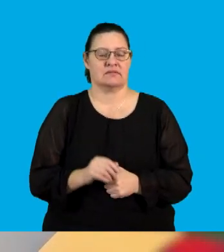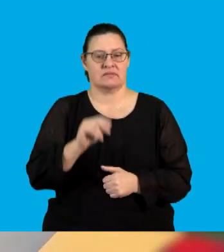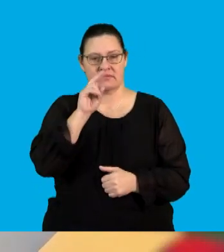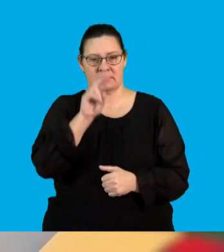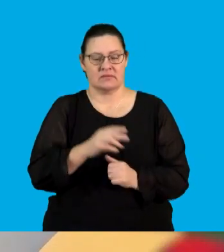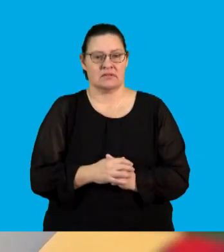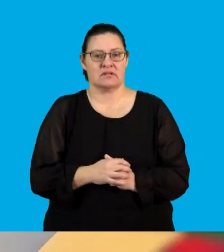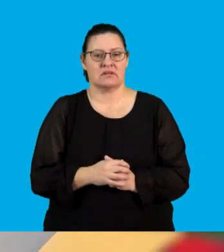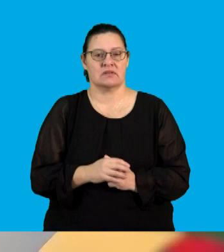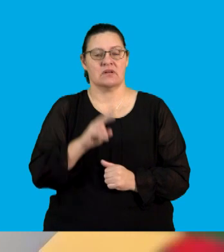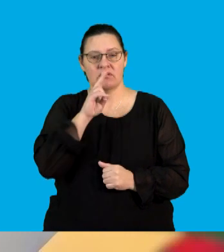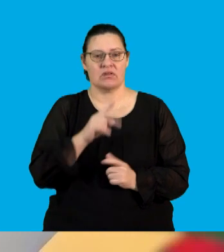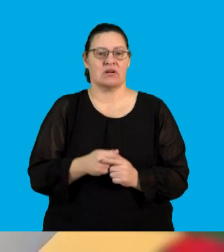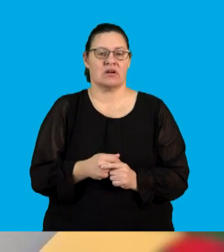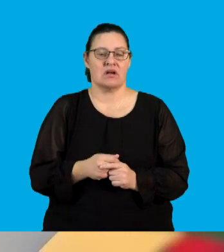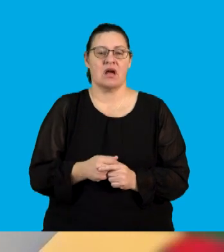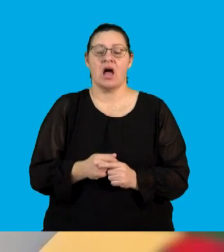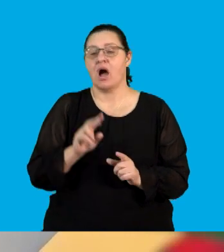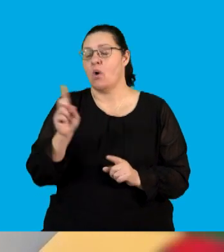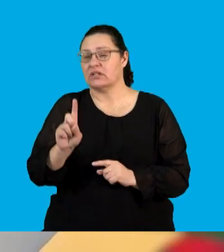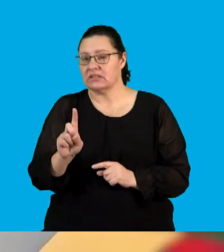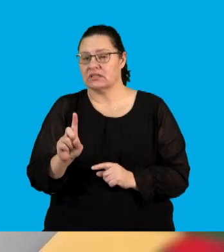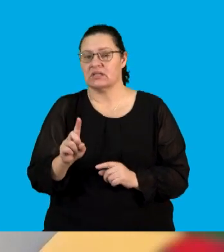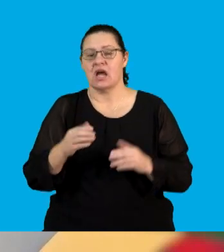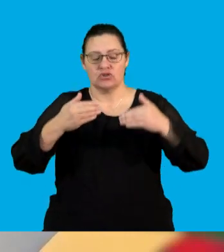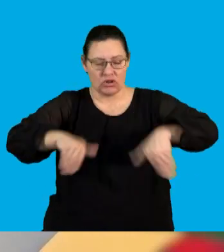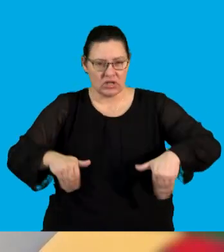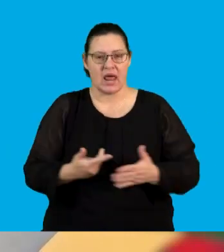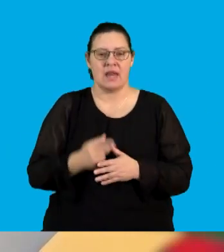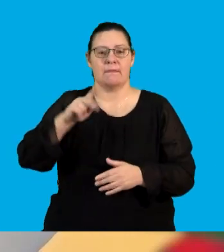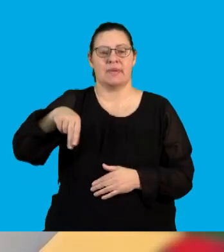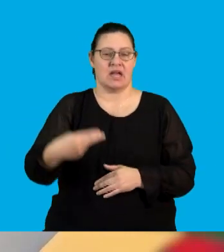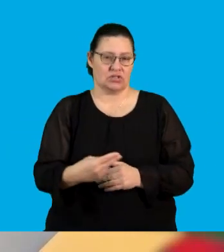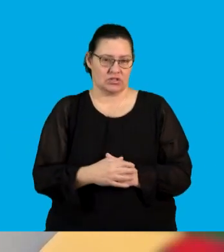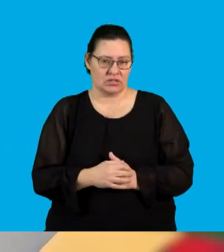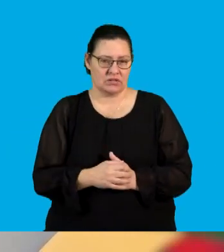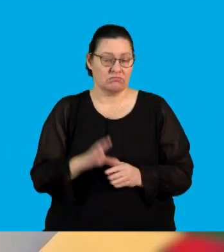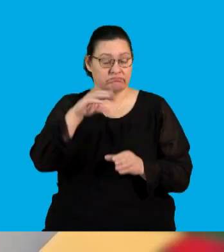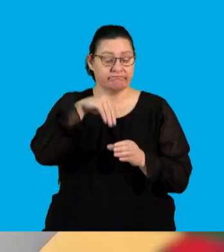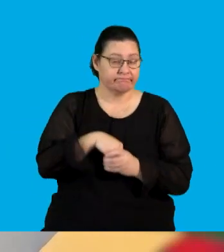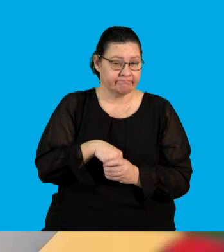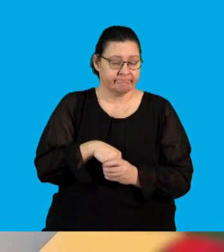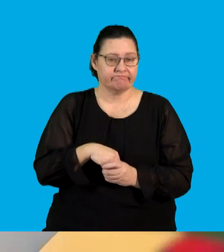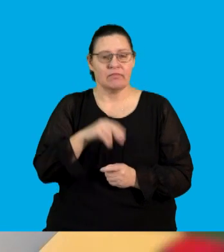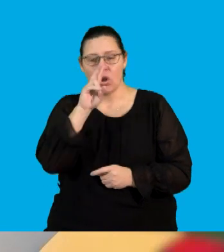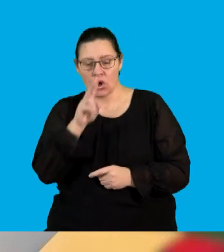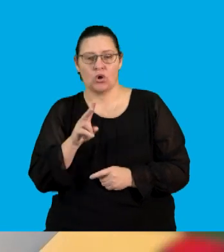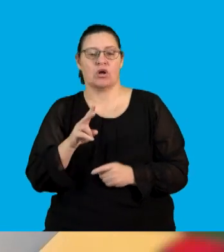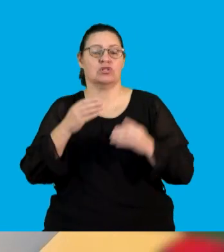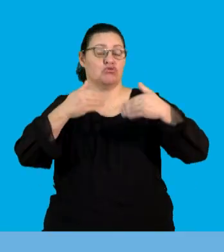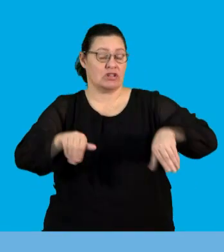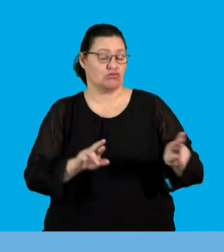said we were going to be looking at the neutralization and pH. So within that, we looked